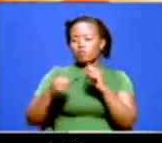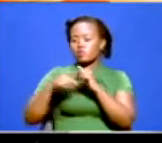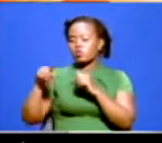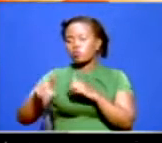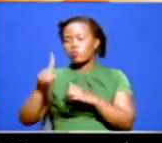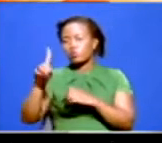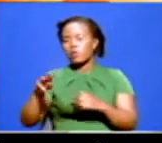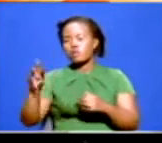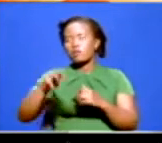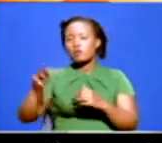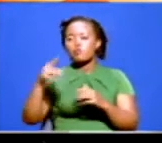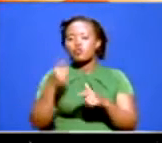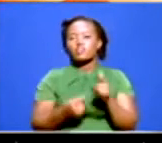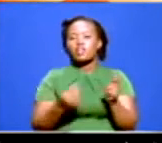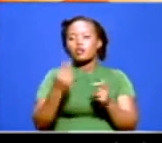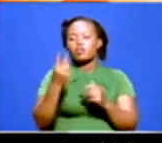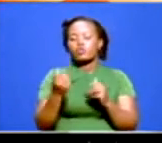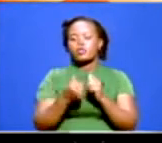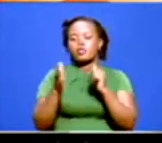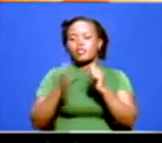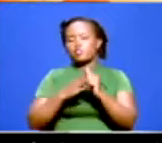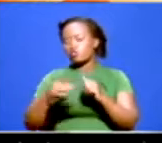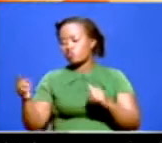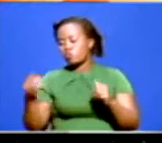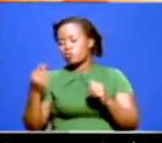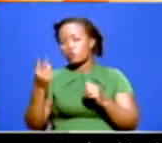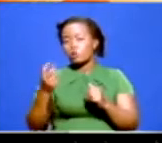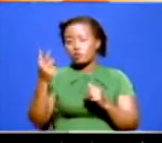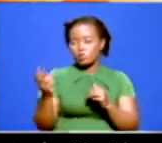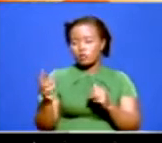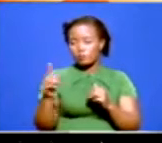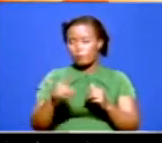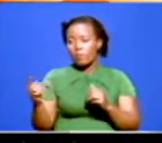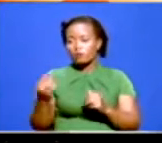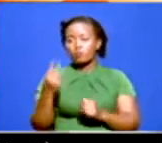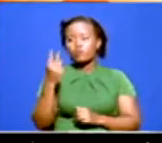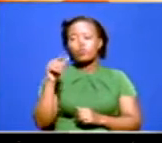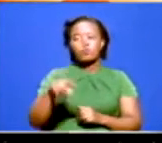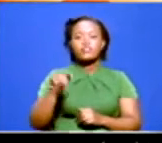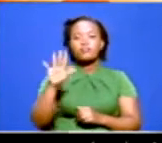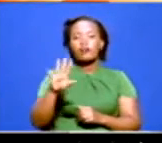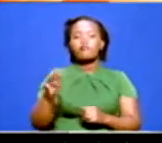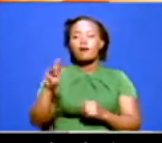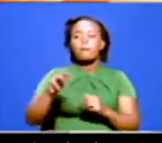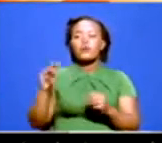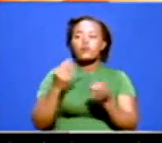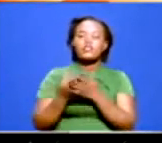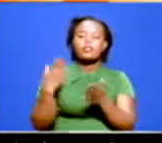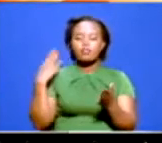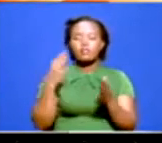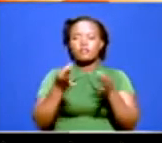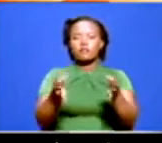the 2019-2020 fiscal year to 2.5 million in the last financial year. Statistics from